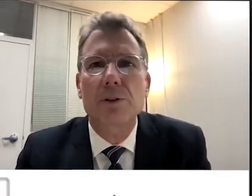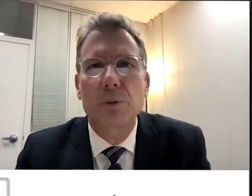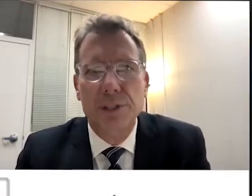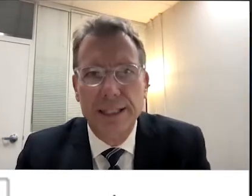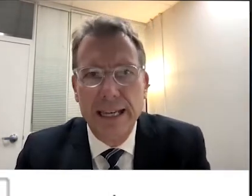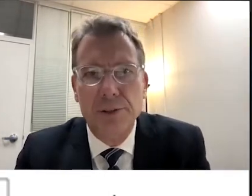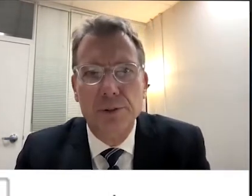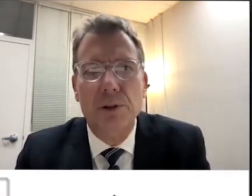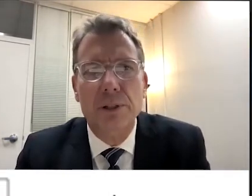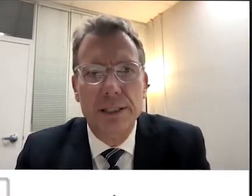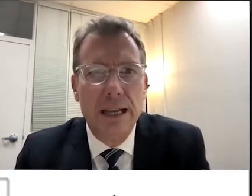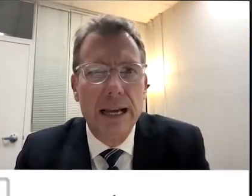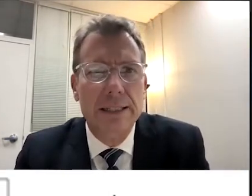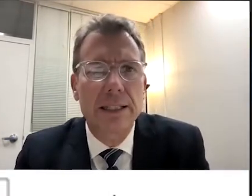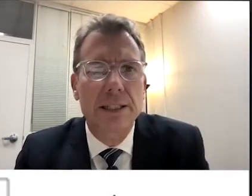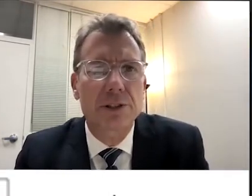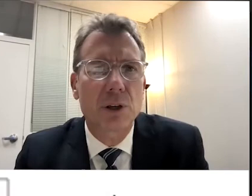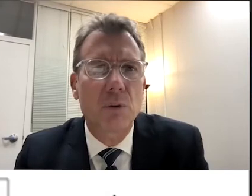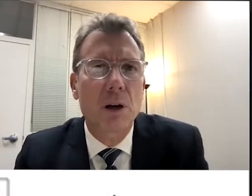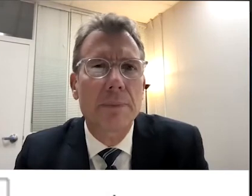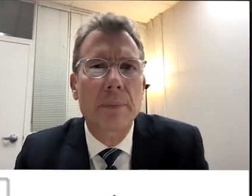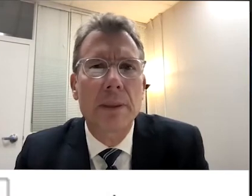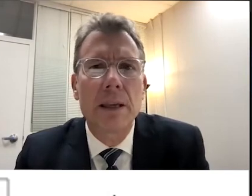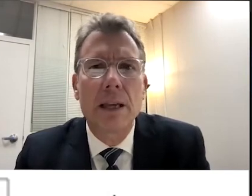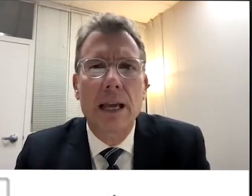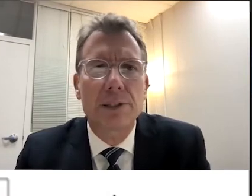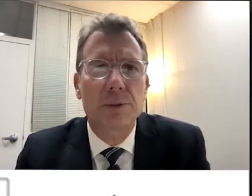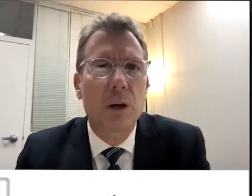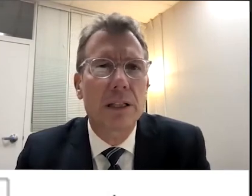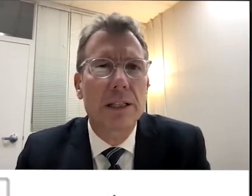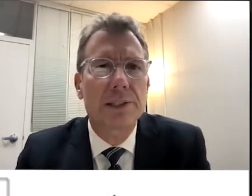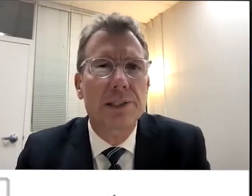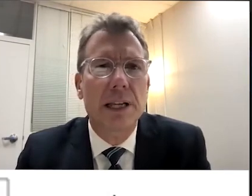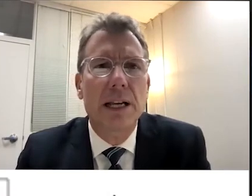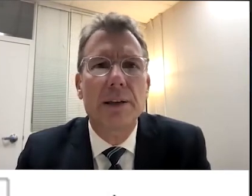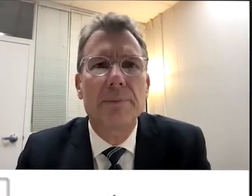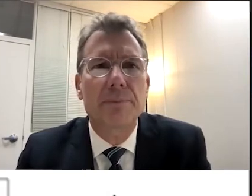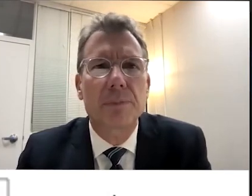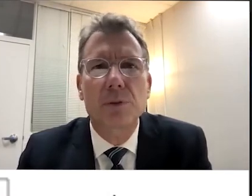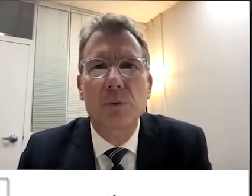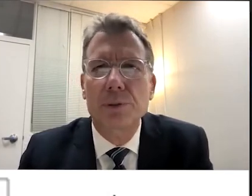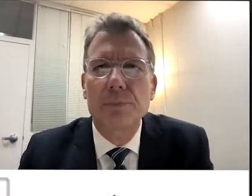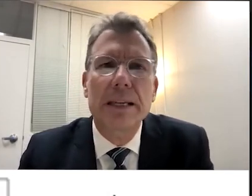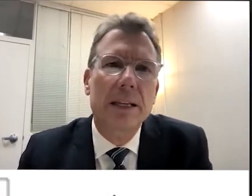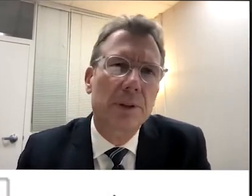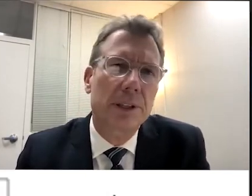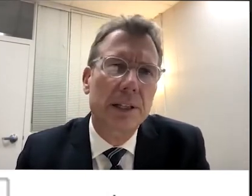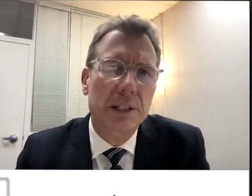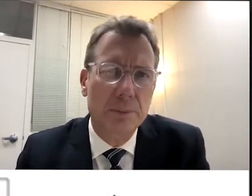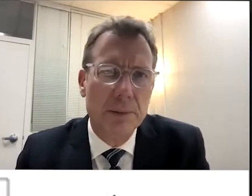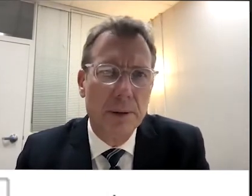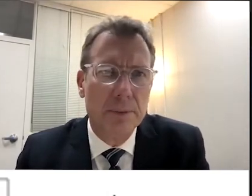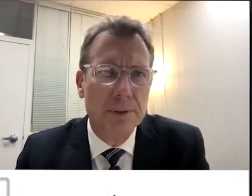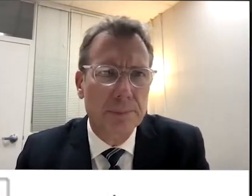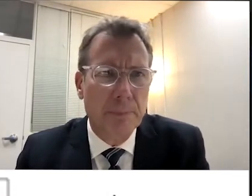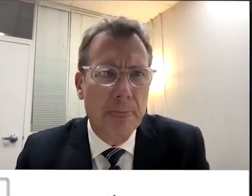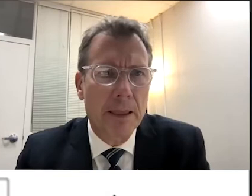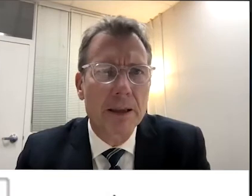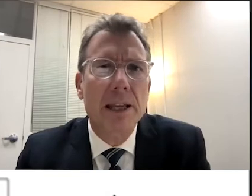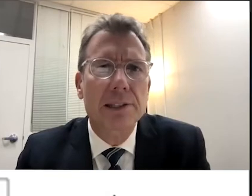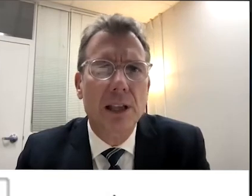have our school site councils, our ELAC, and so on, as well as the schools meeting with community